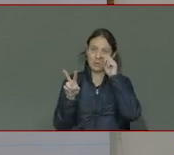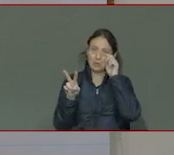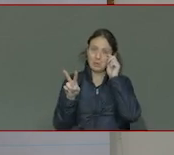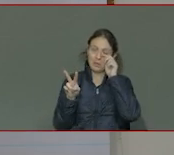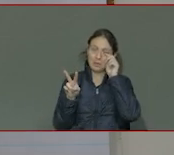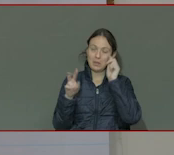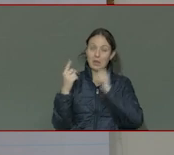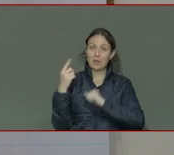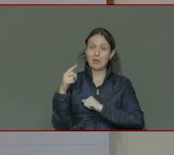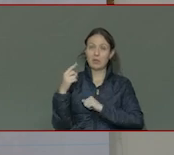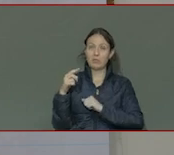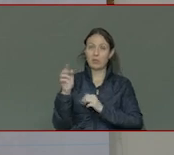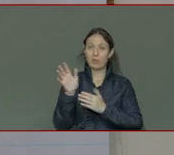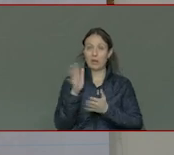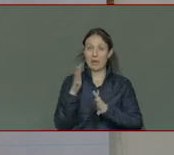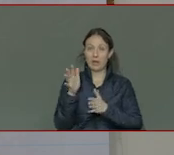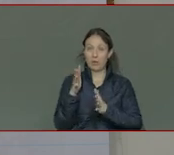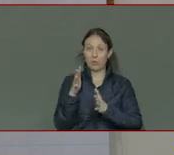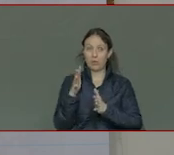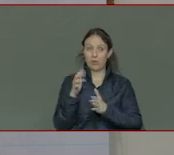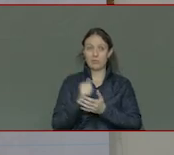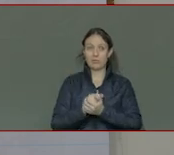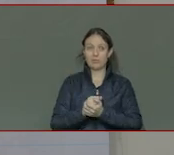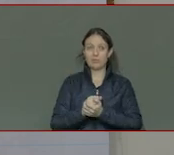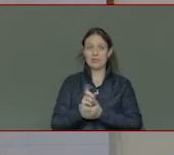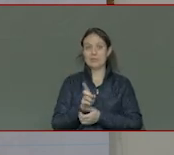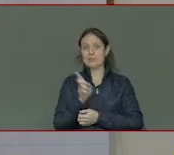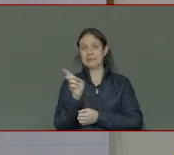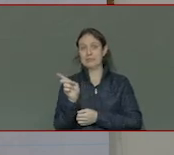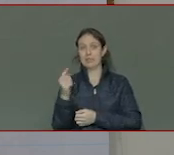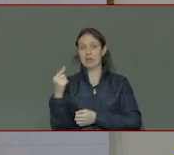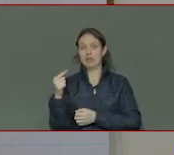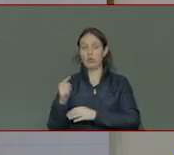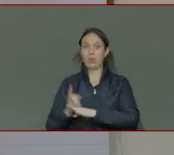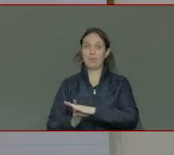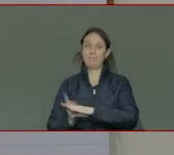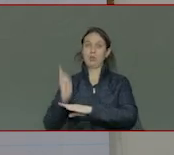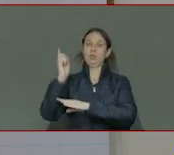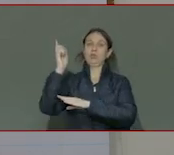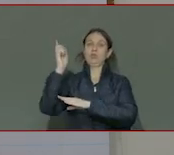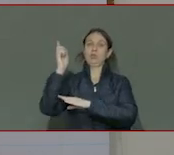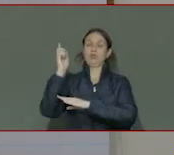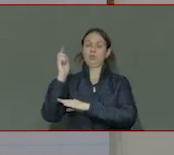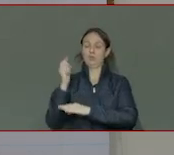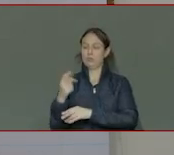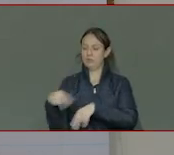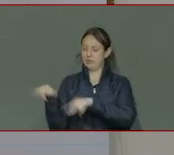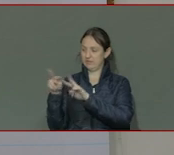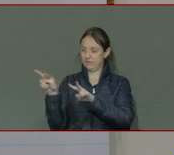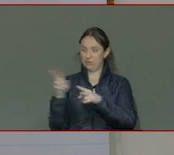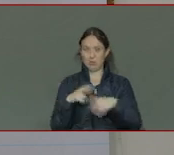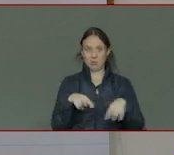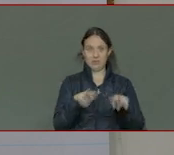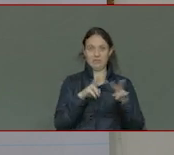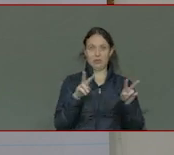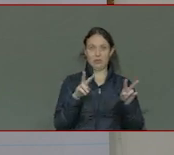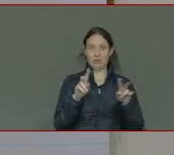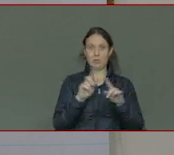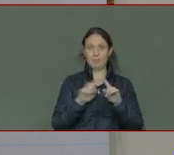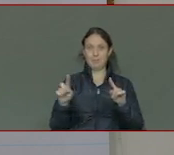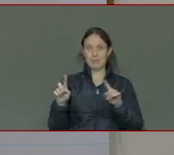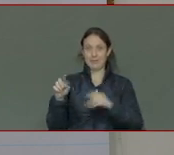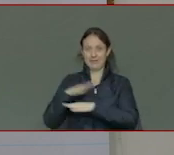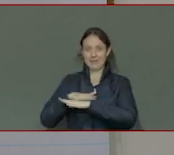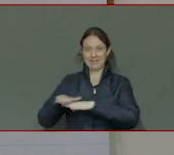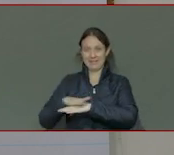air. This is for the air, it bounces back. But when you get to the ground, so this